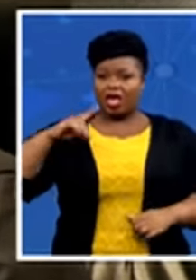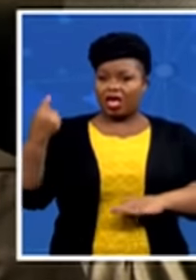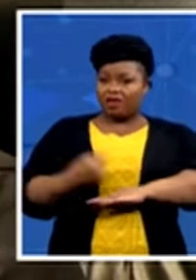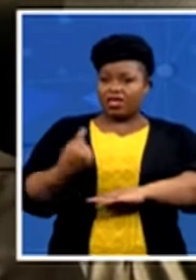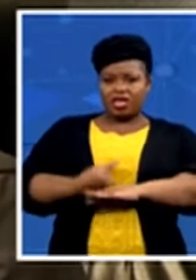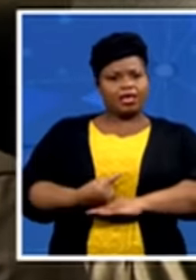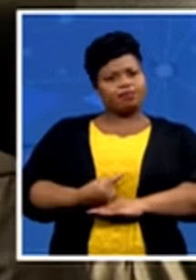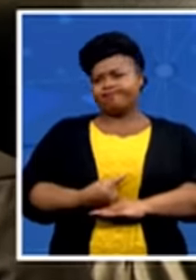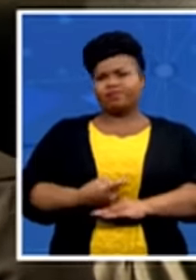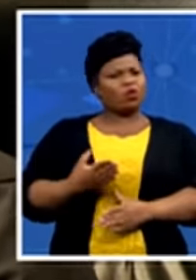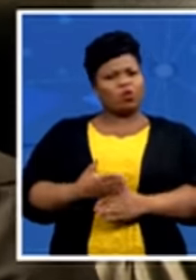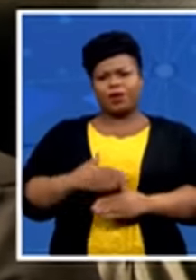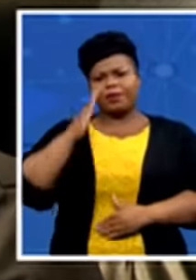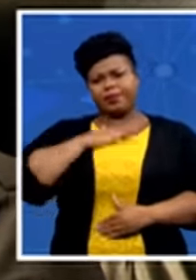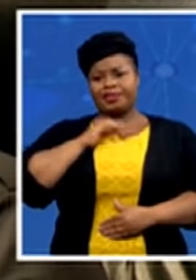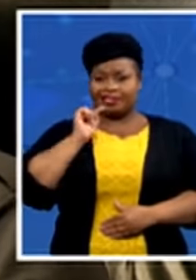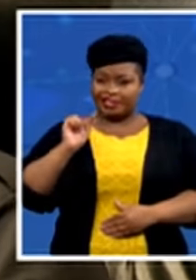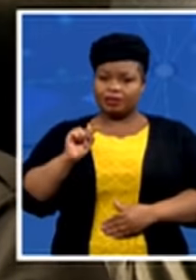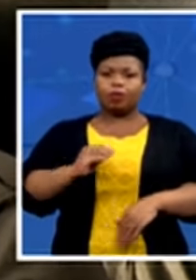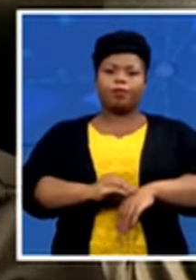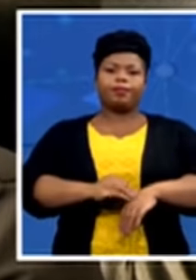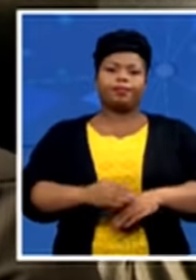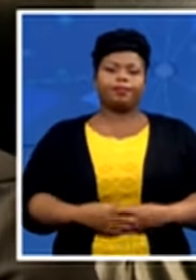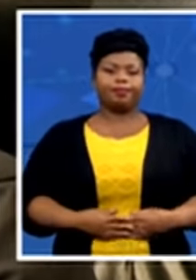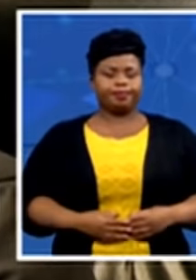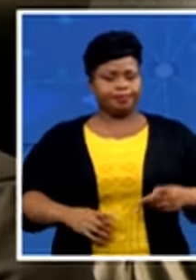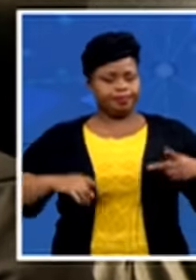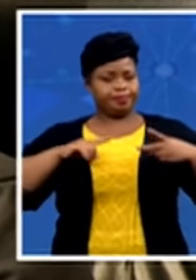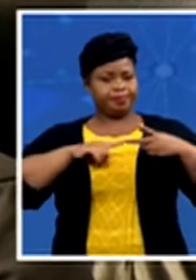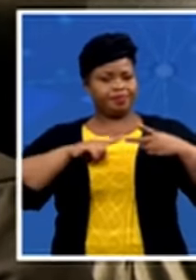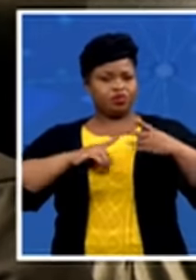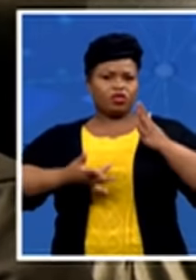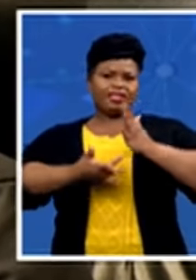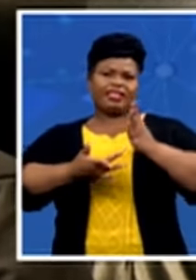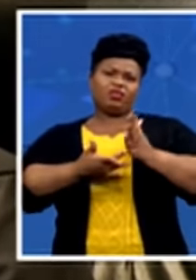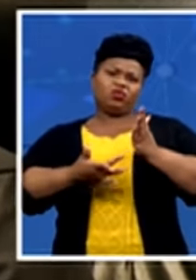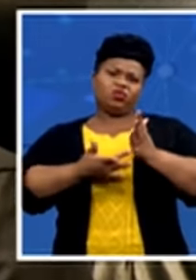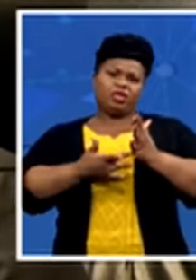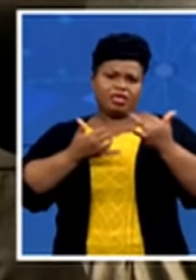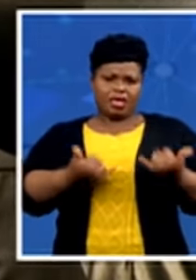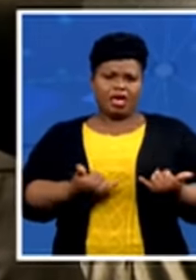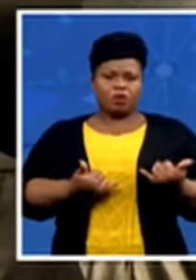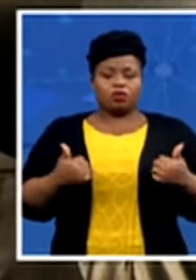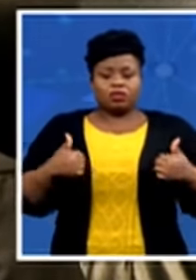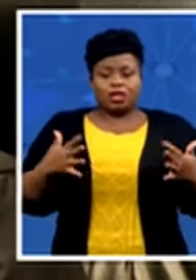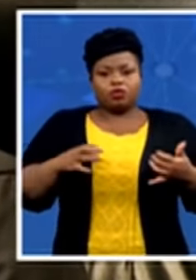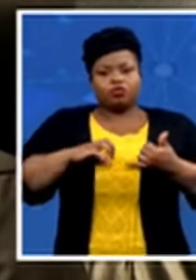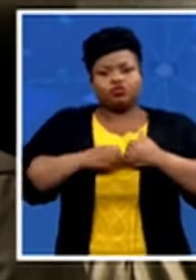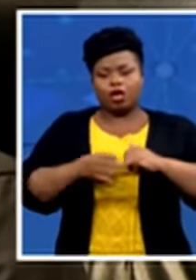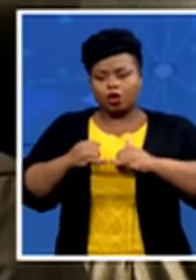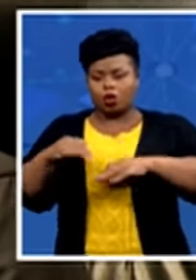Secondly, the digital aspect we are trying to bring into this has faced tremendous challenges.